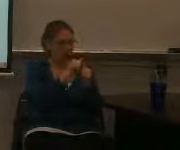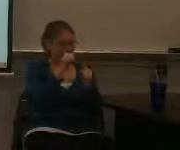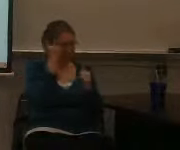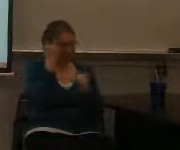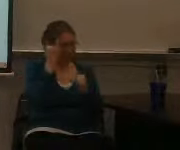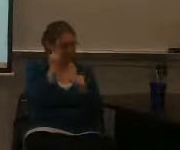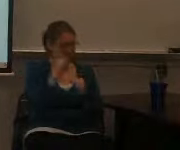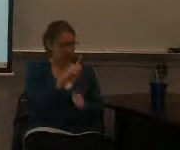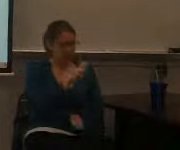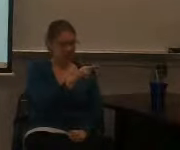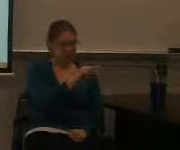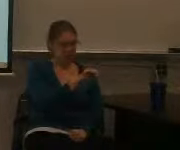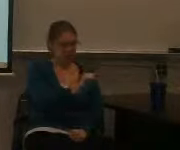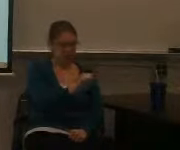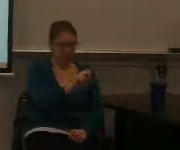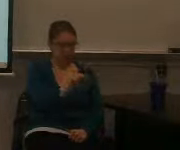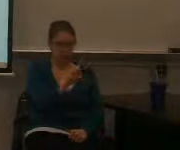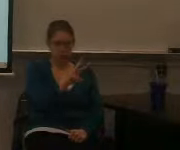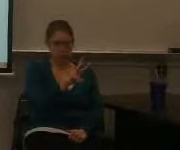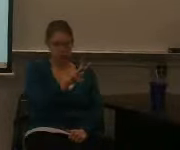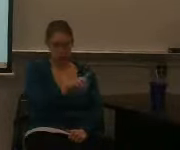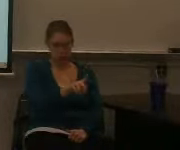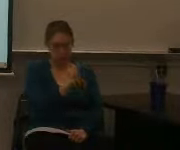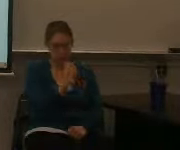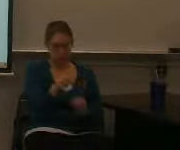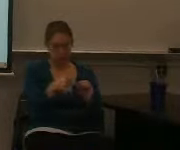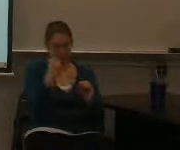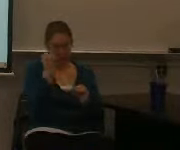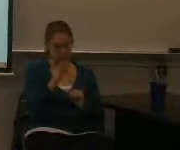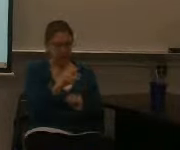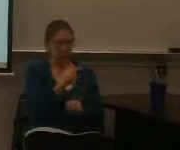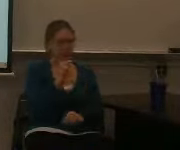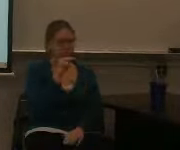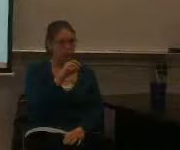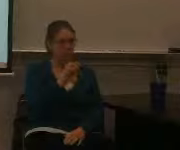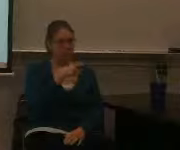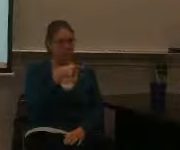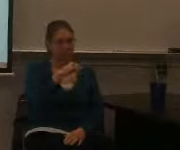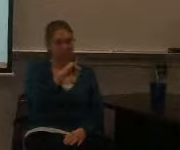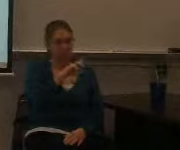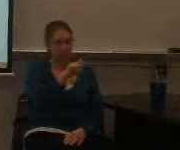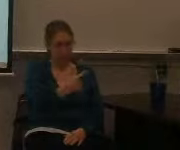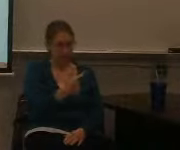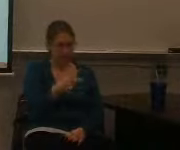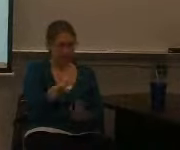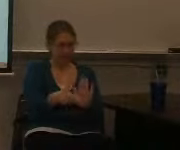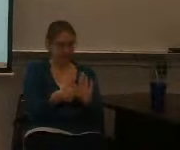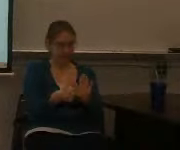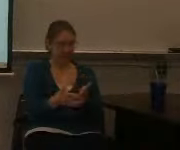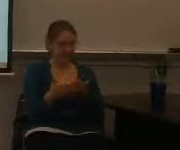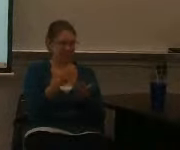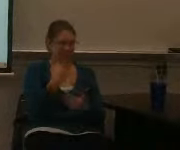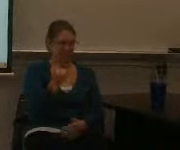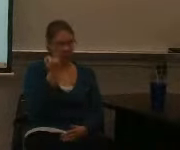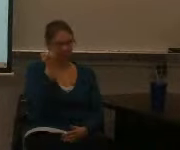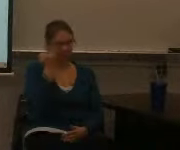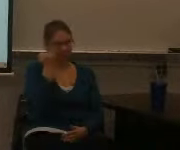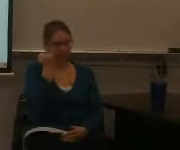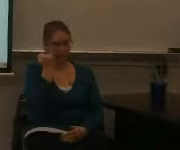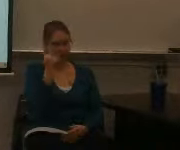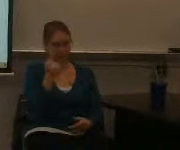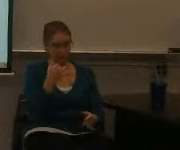Dennis Newbold, a few years later, tacked the term nutrient spiraling onto it, and it gives it a better ring to